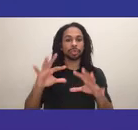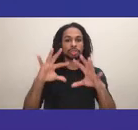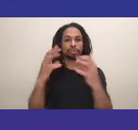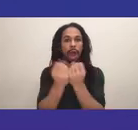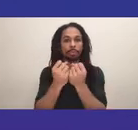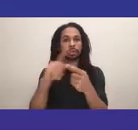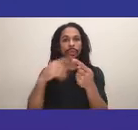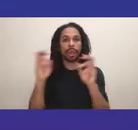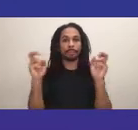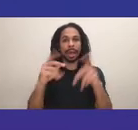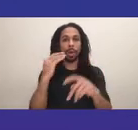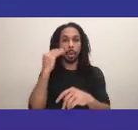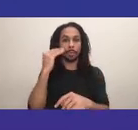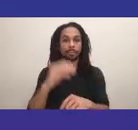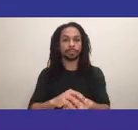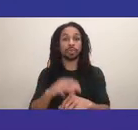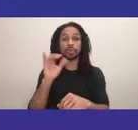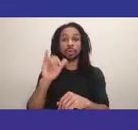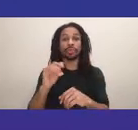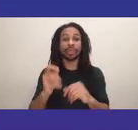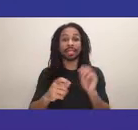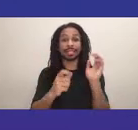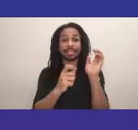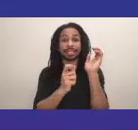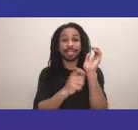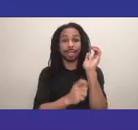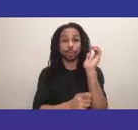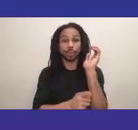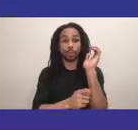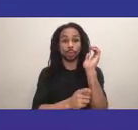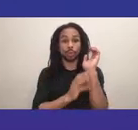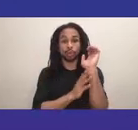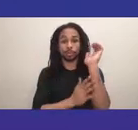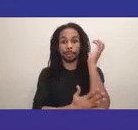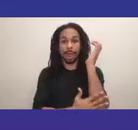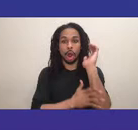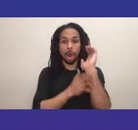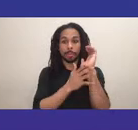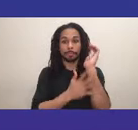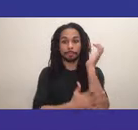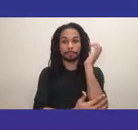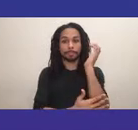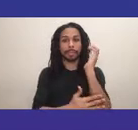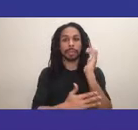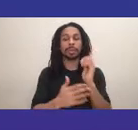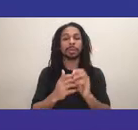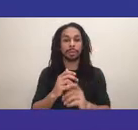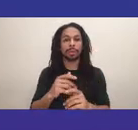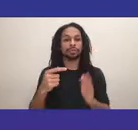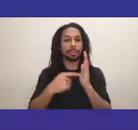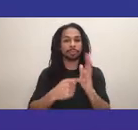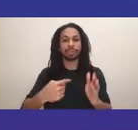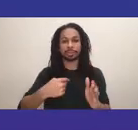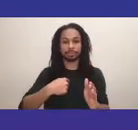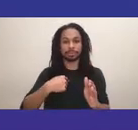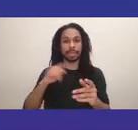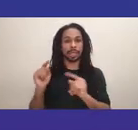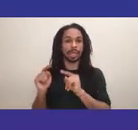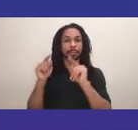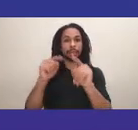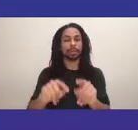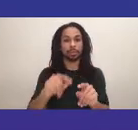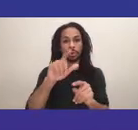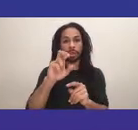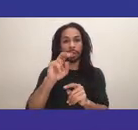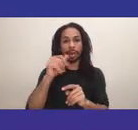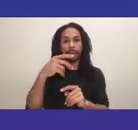So this tattoo, this is on my arm. This tattoo represents me coming to Lenape Hoking for the first